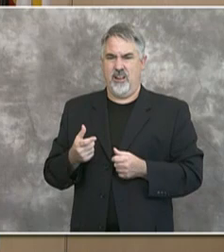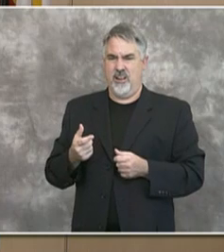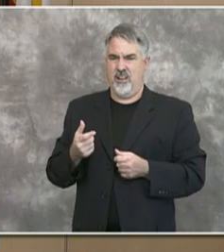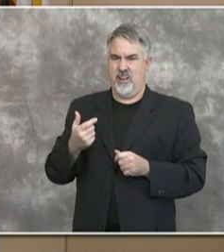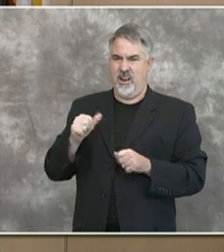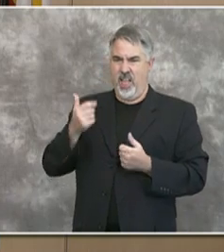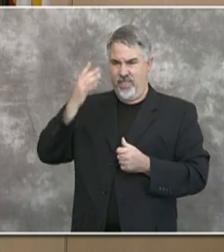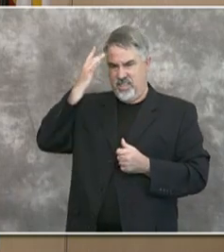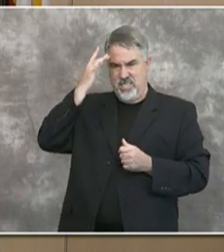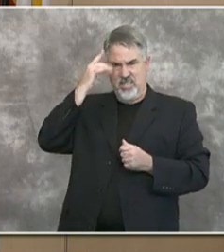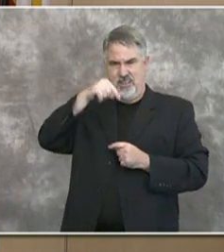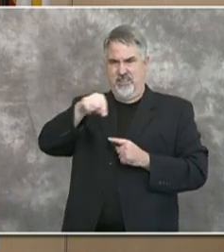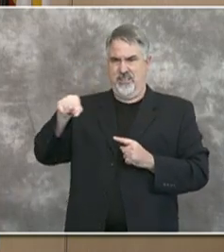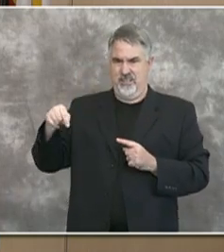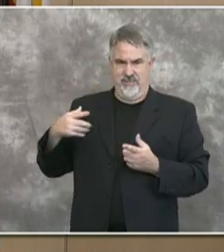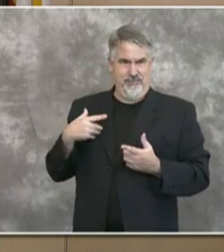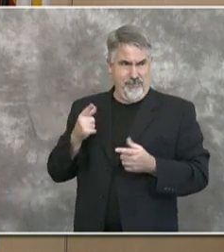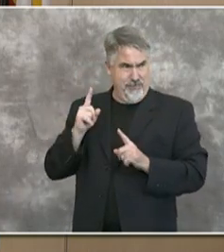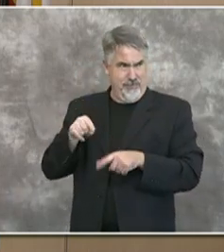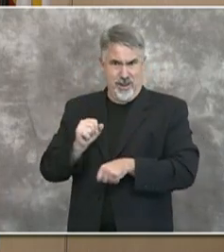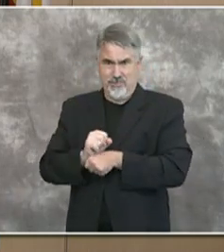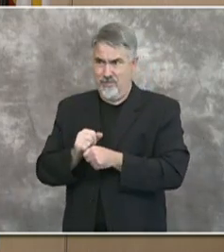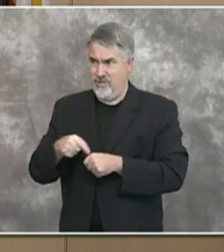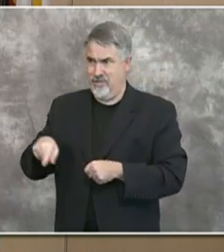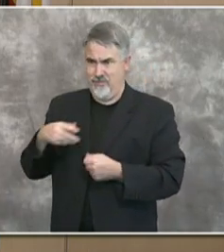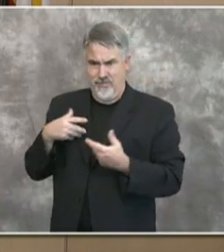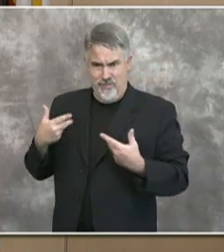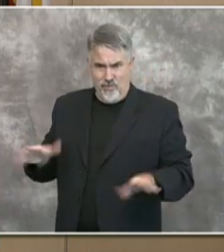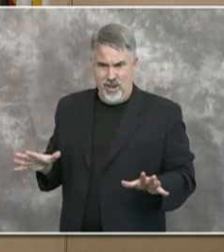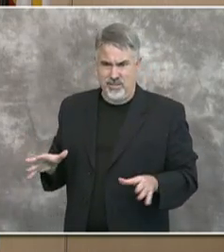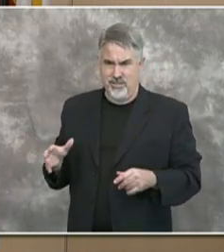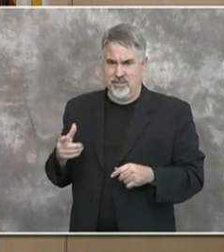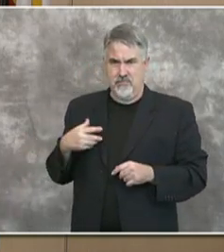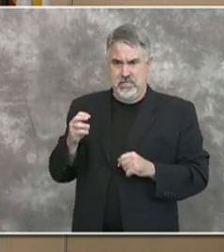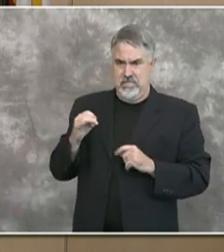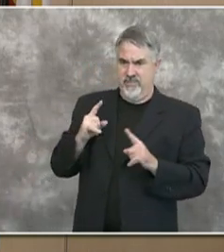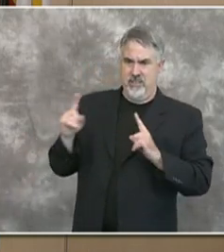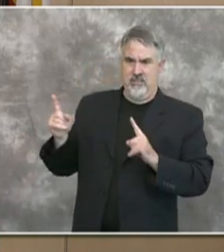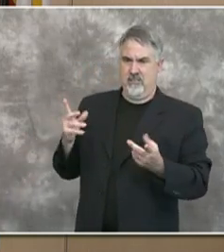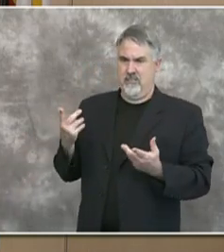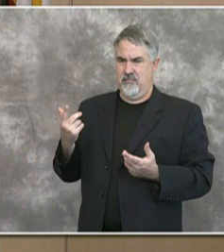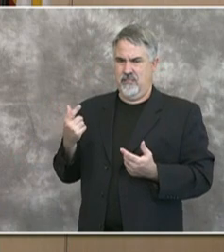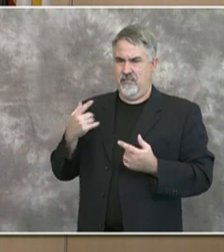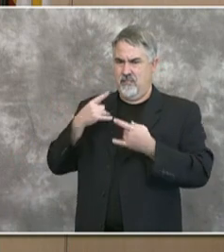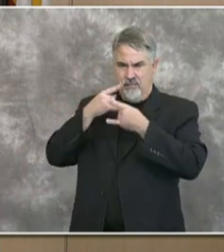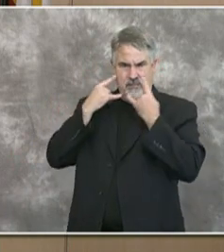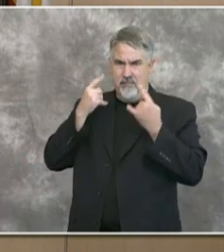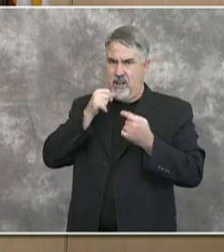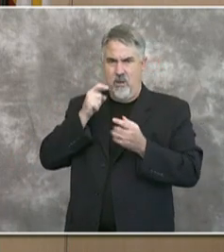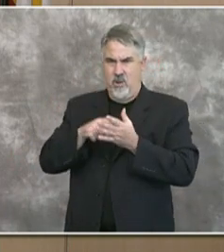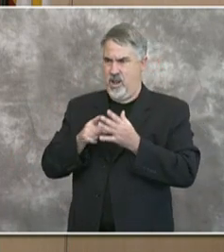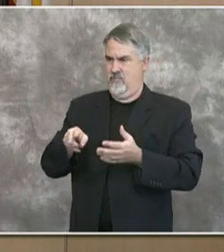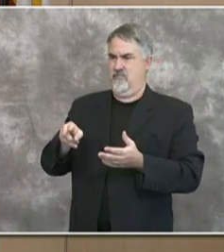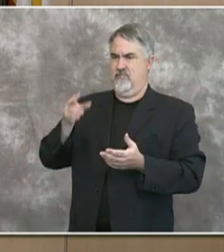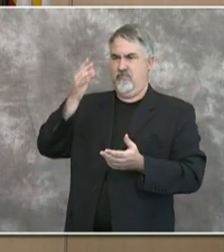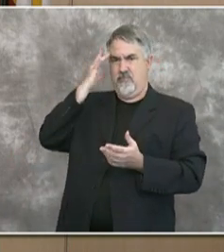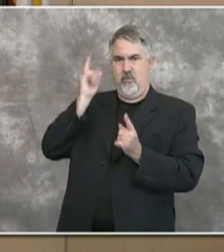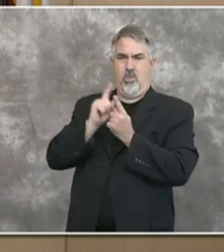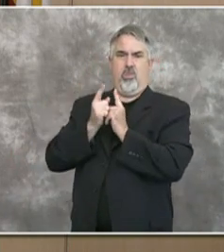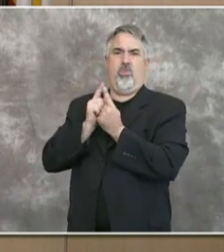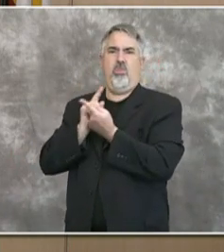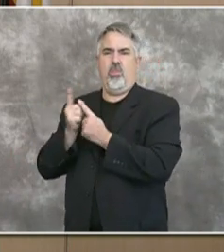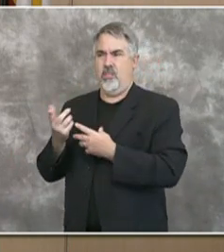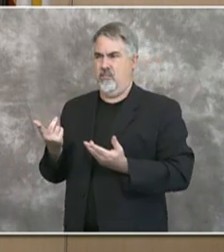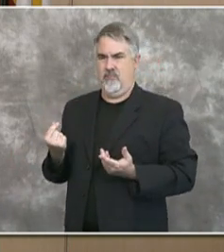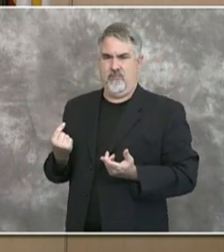workers. And they're working within 6 feet. They're not required to wear face coverings. So, I mean, how can